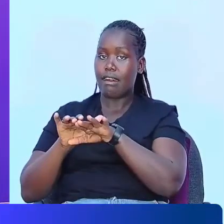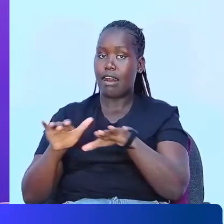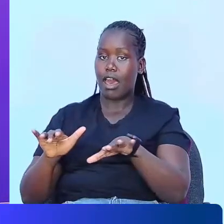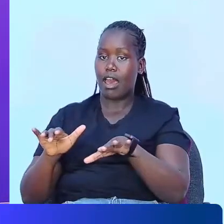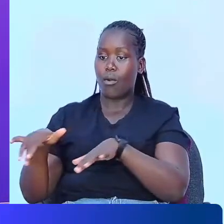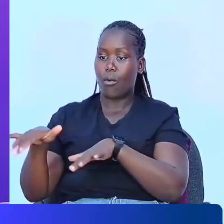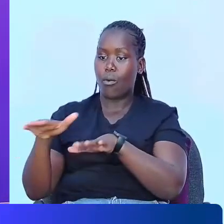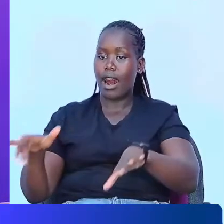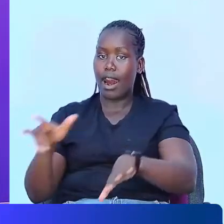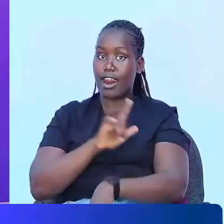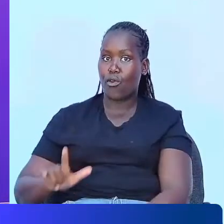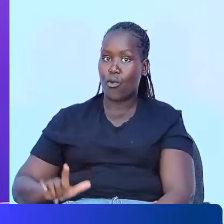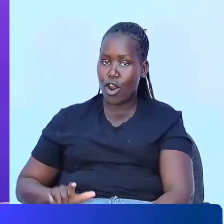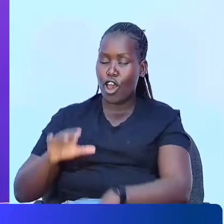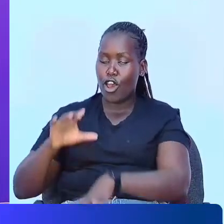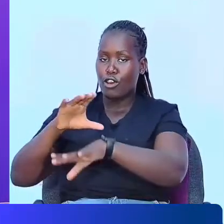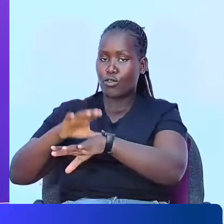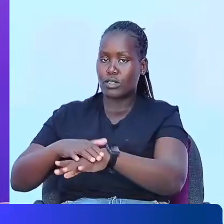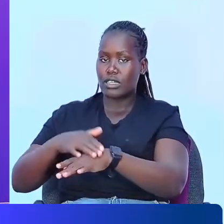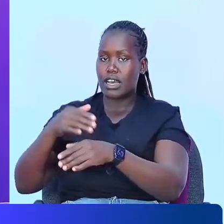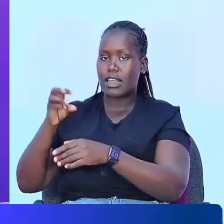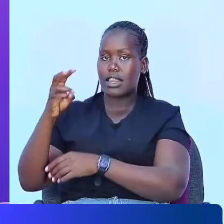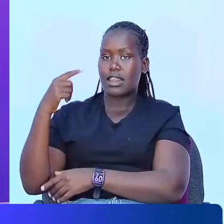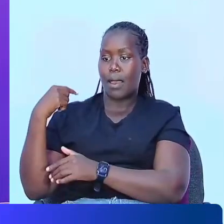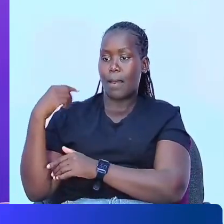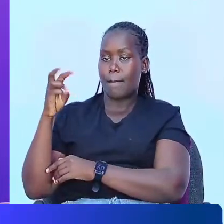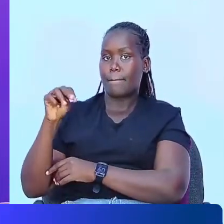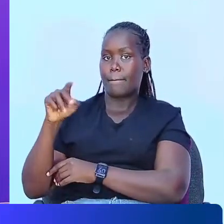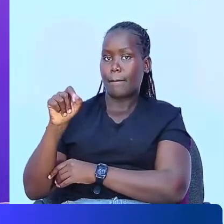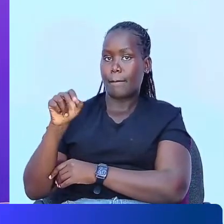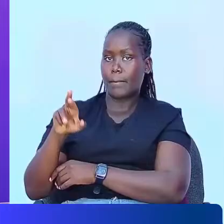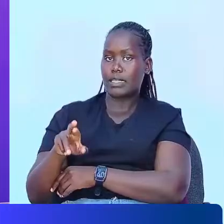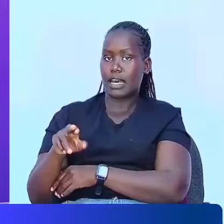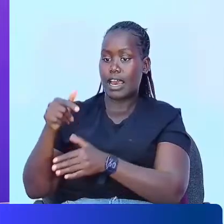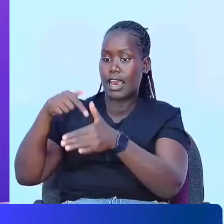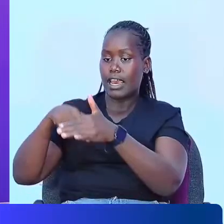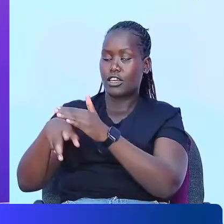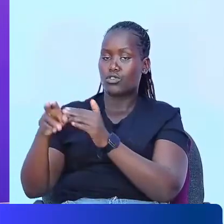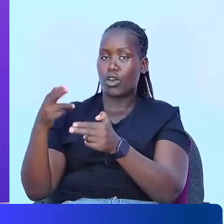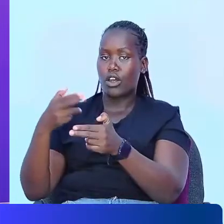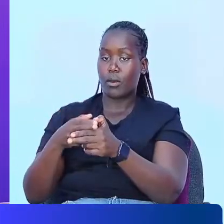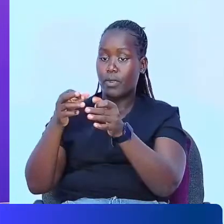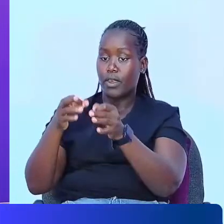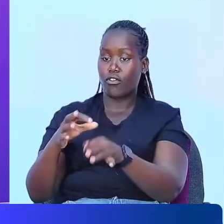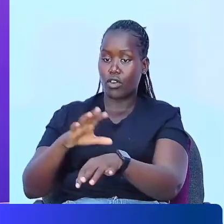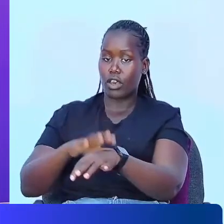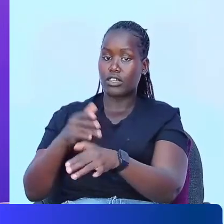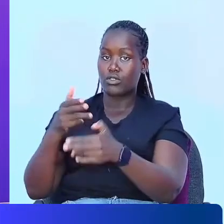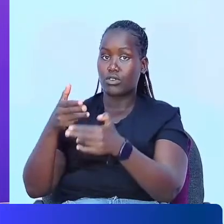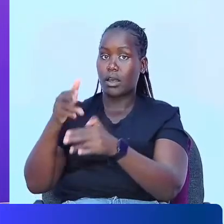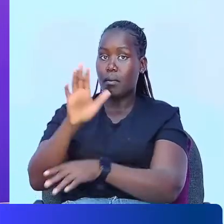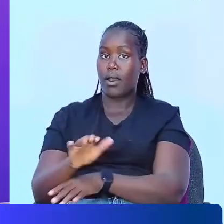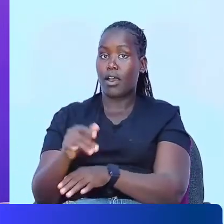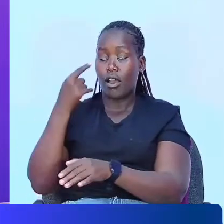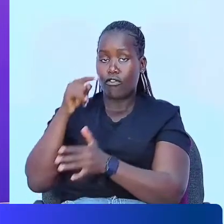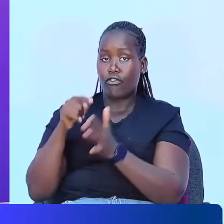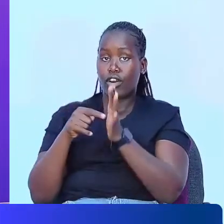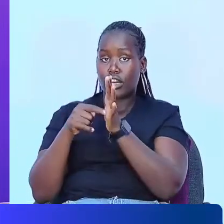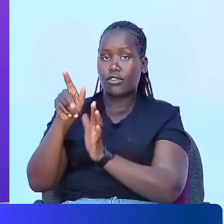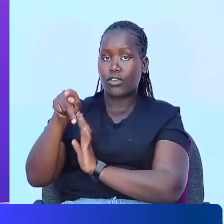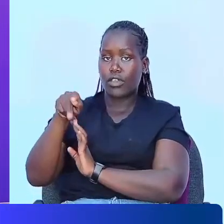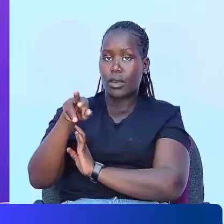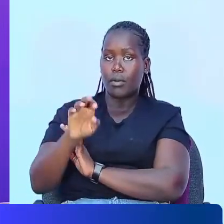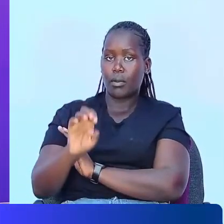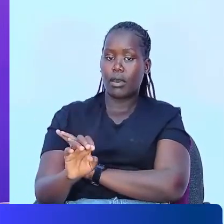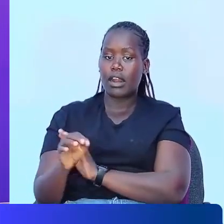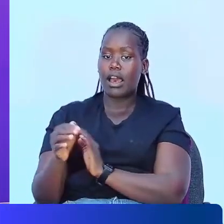the meter into your name, the account into your name. Even if you don't get the account into your name, let's say for prepaid meters, the landlord wants to